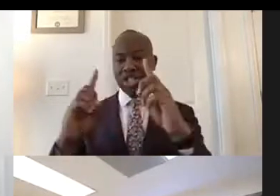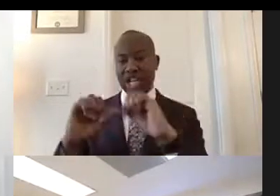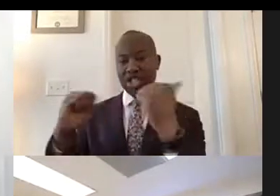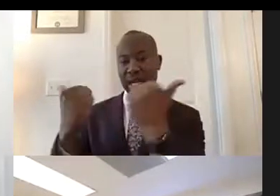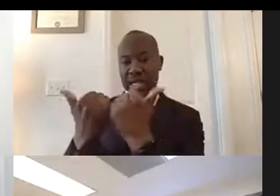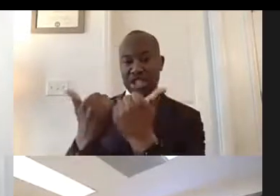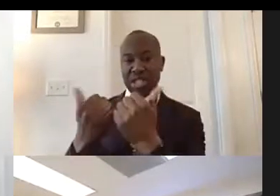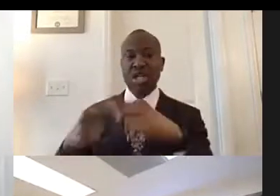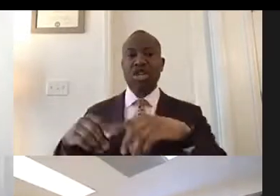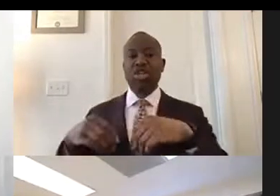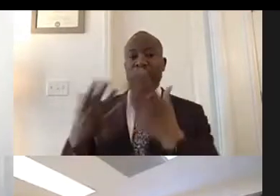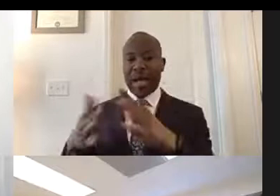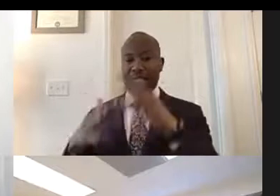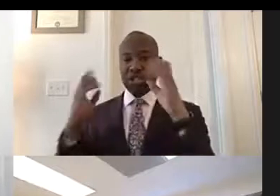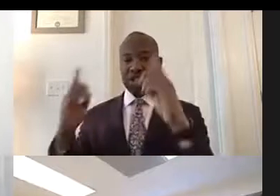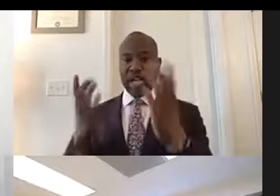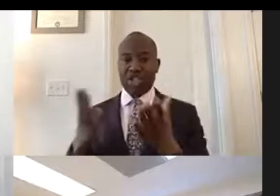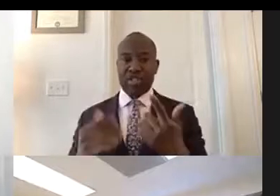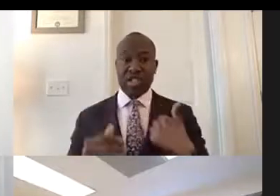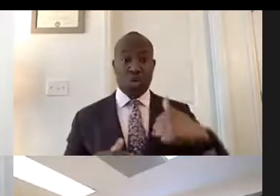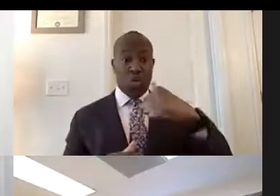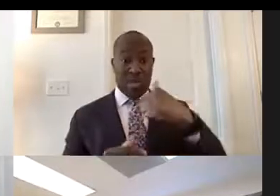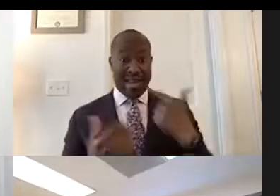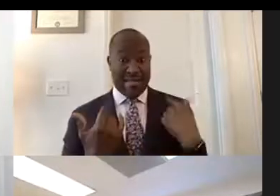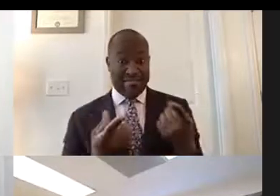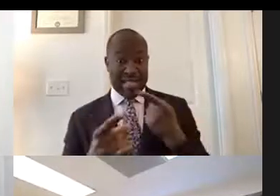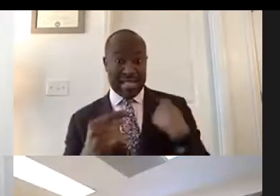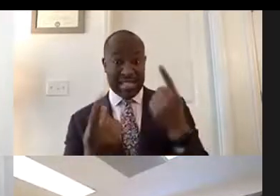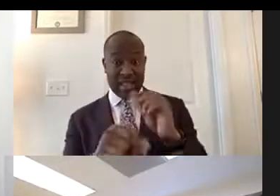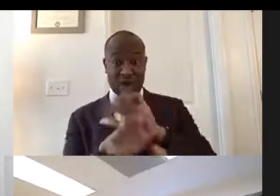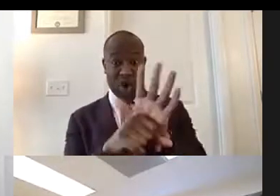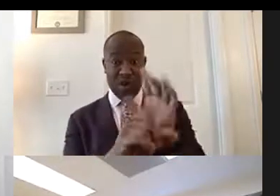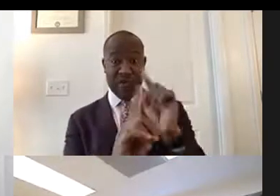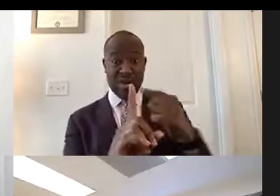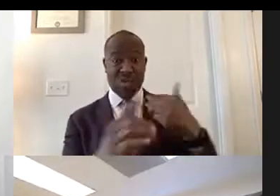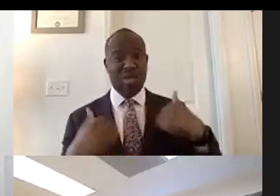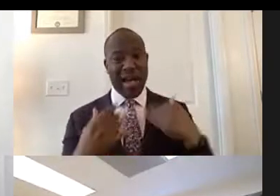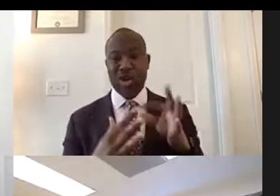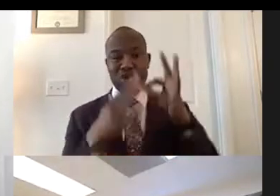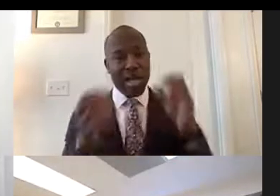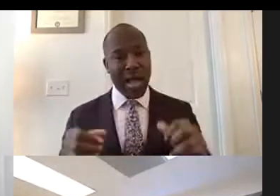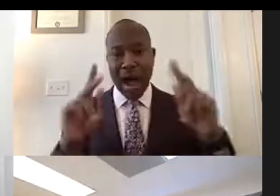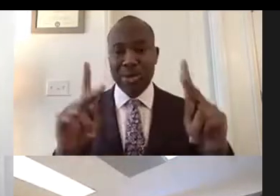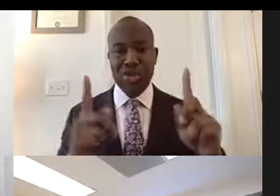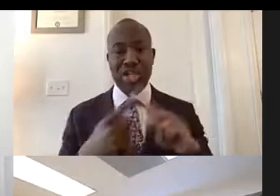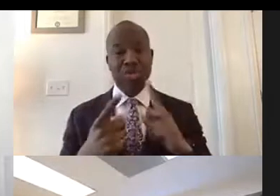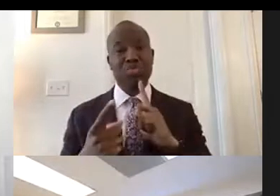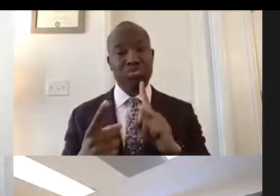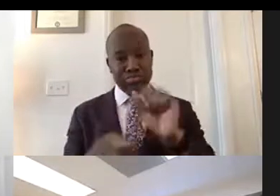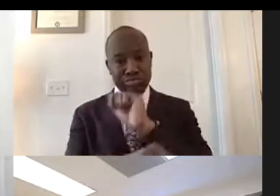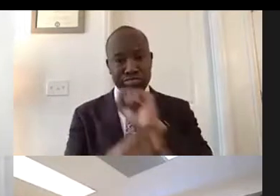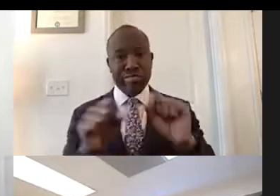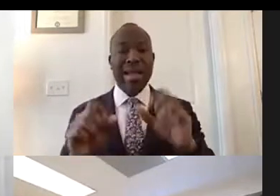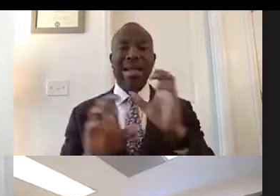system that partners with the local education agencies providing special education services. And we